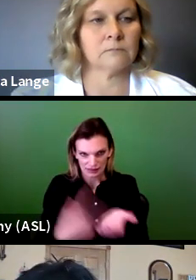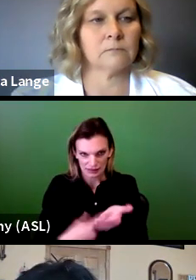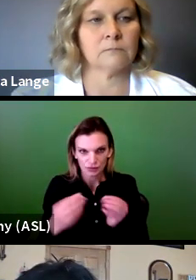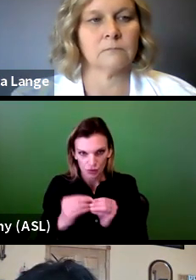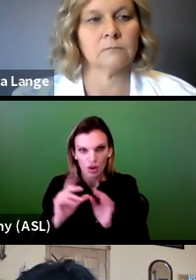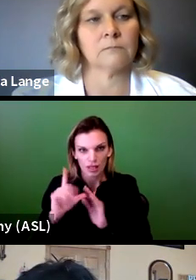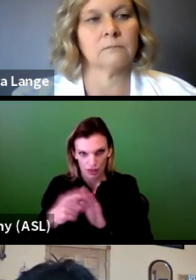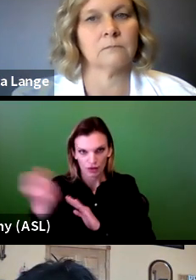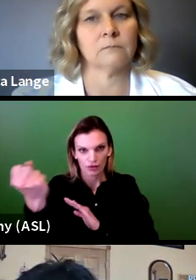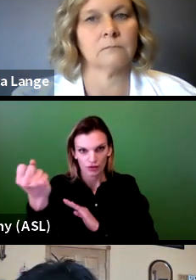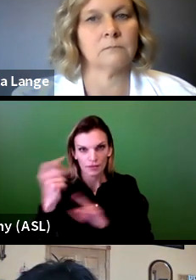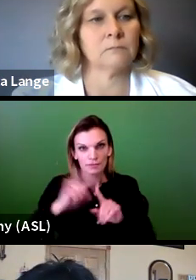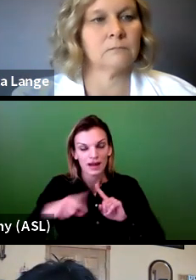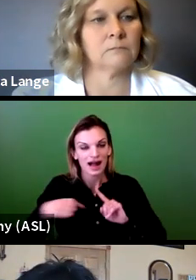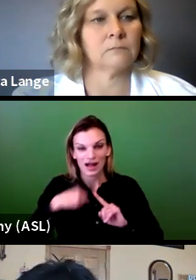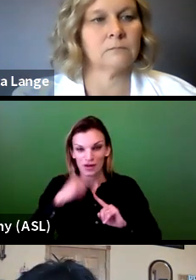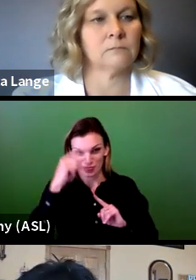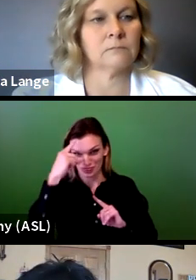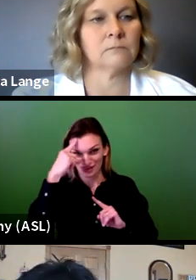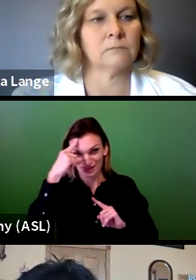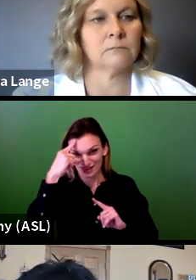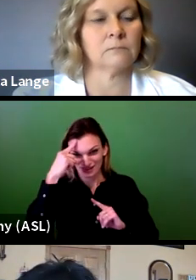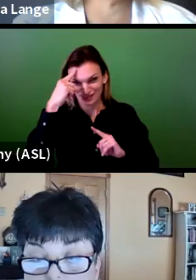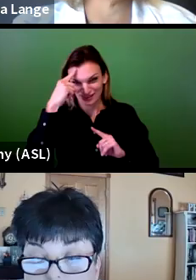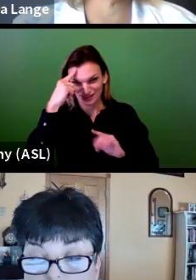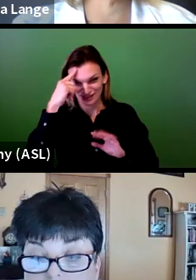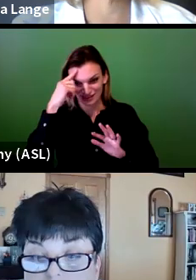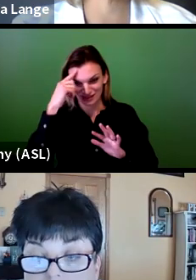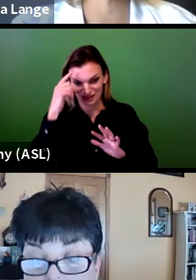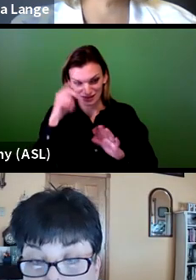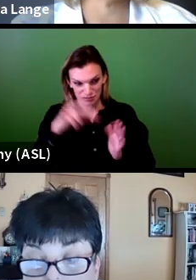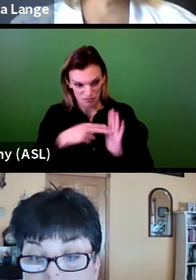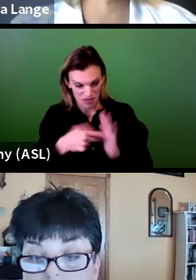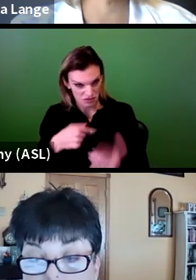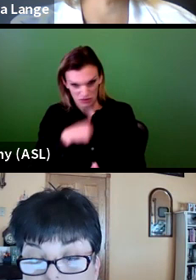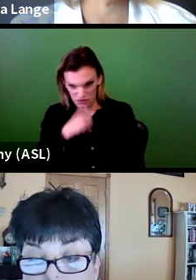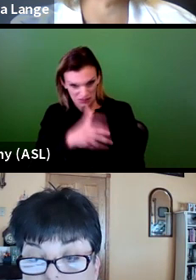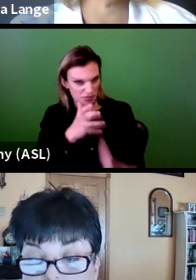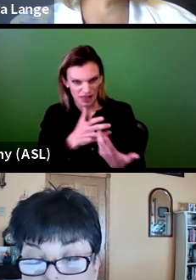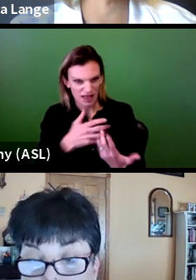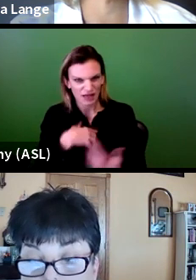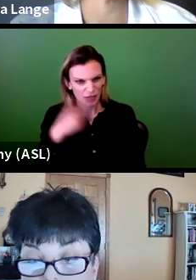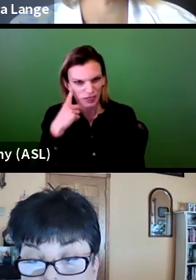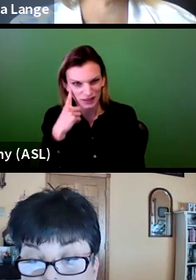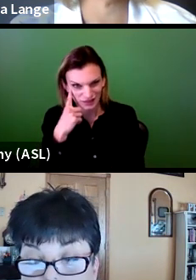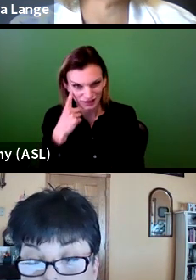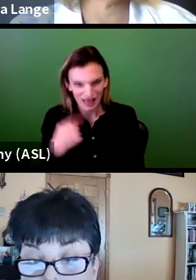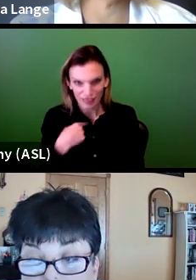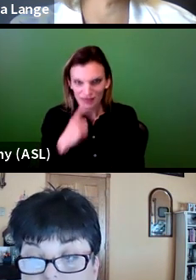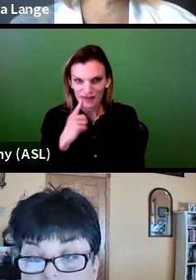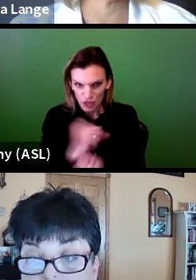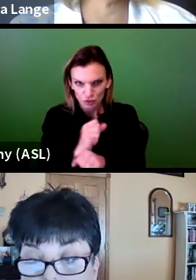I don't think that it doesn't comply with the Constitution. I'm pretty sure it does comply with it.